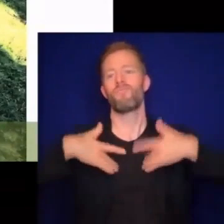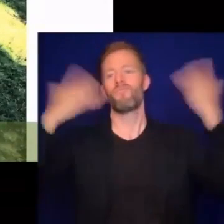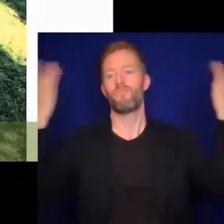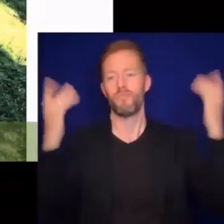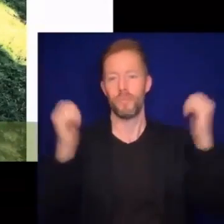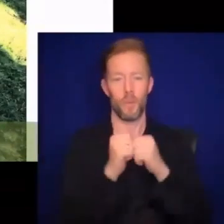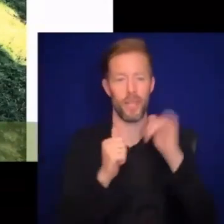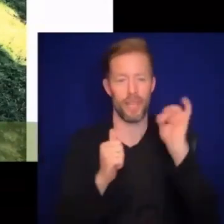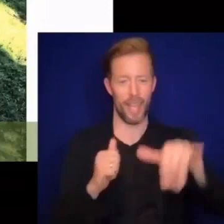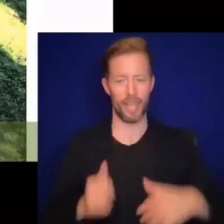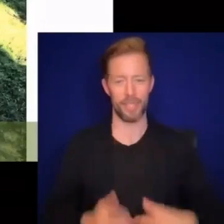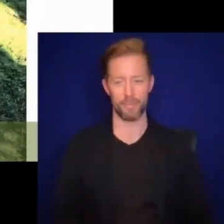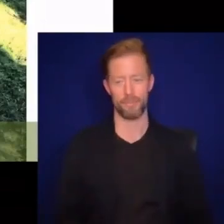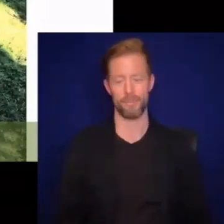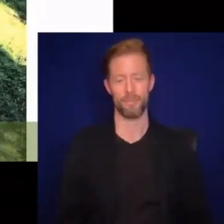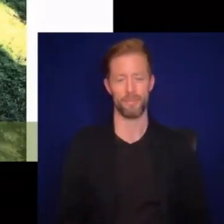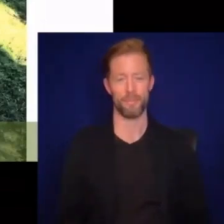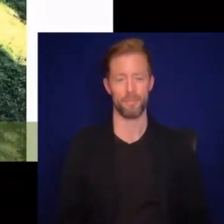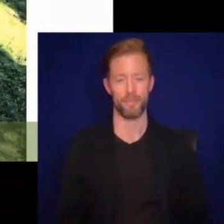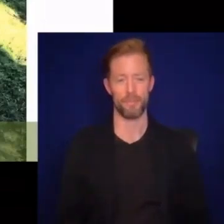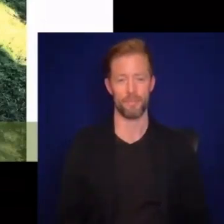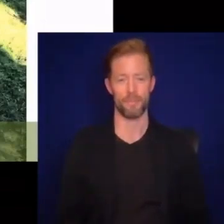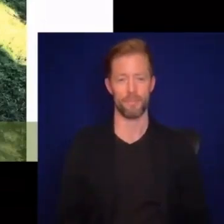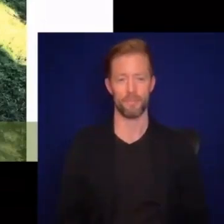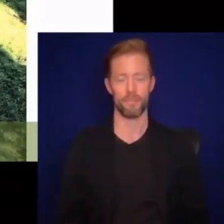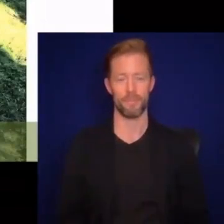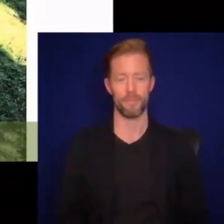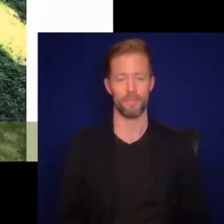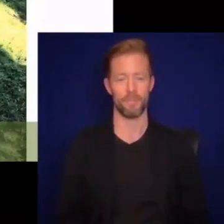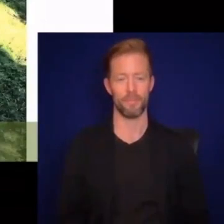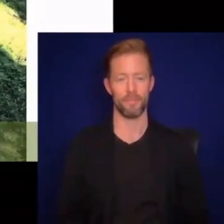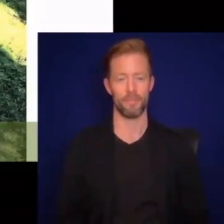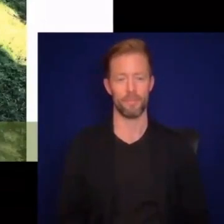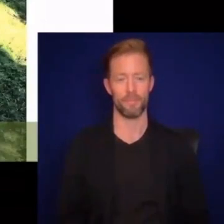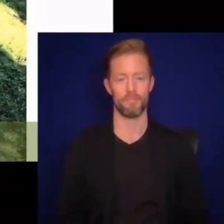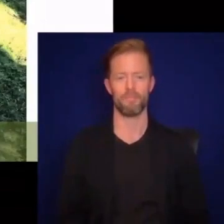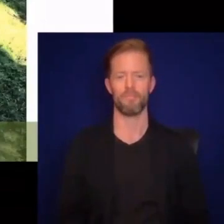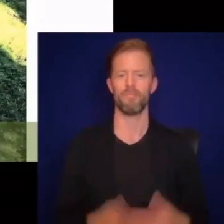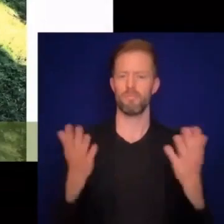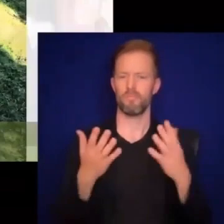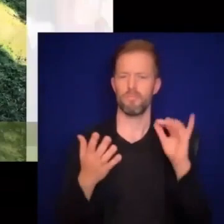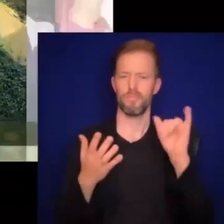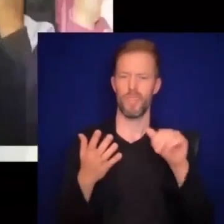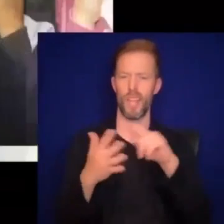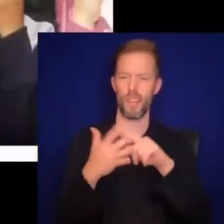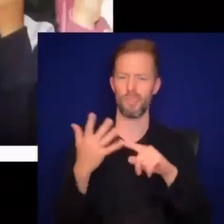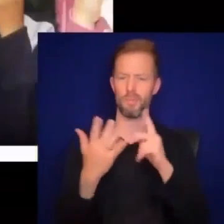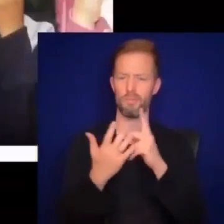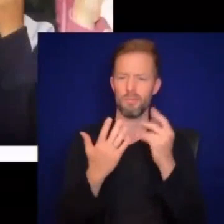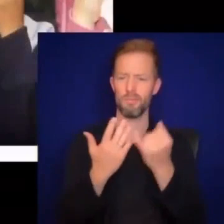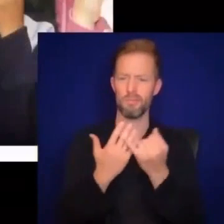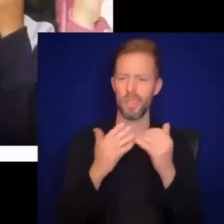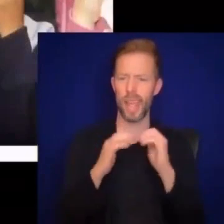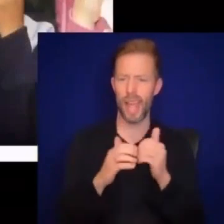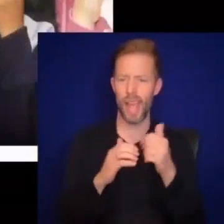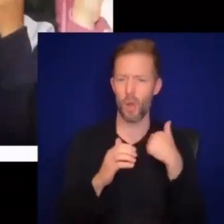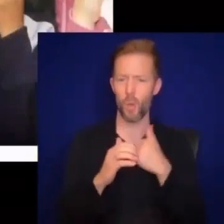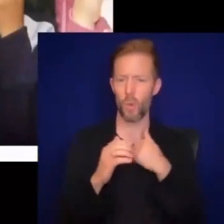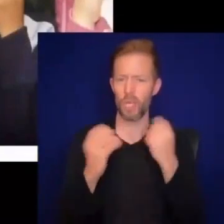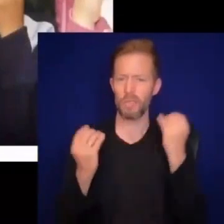with these type of activities. Now, what are these projects and how do we think about these projects?